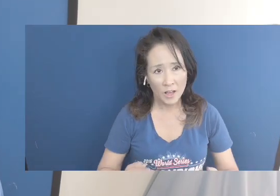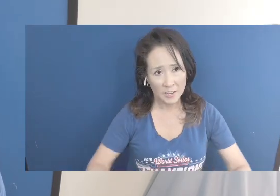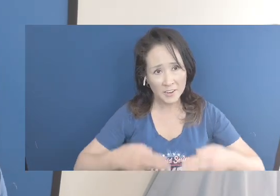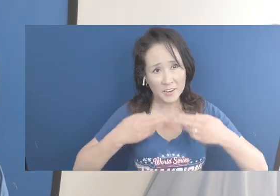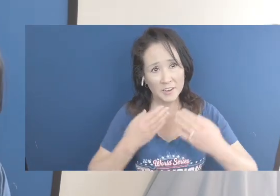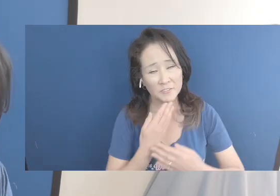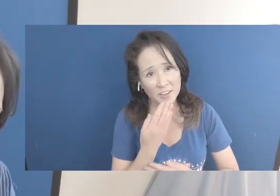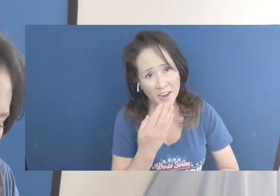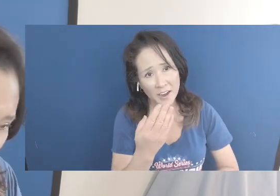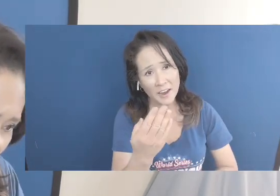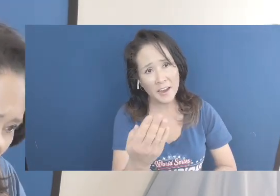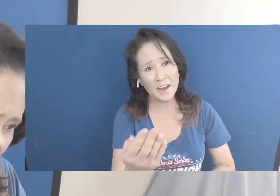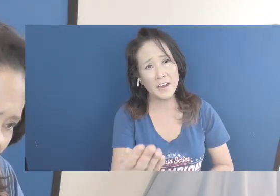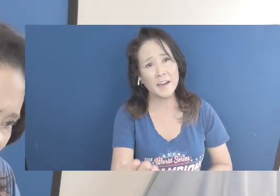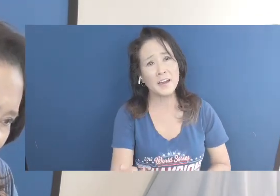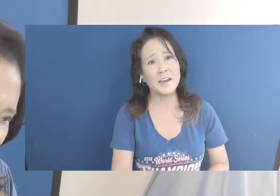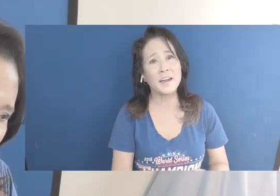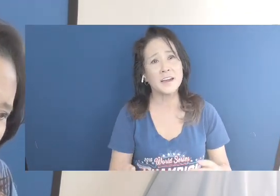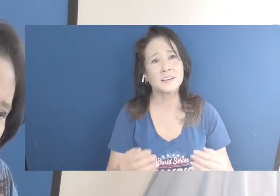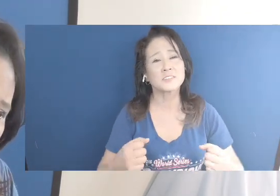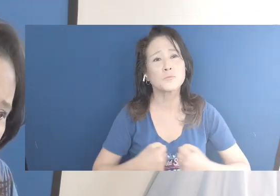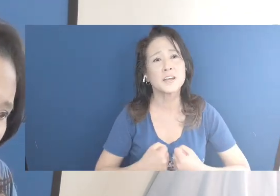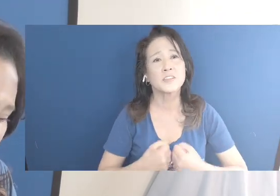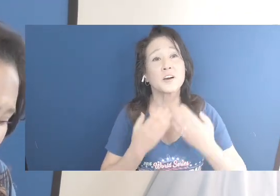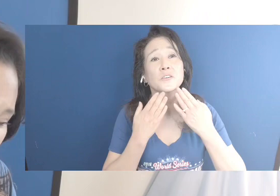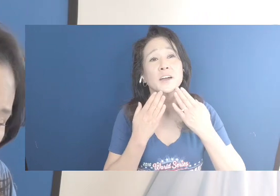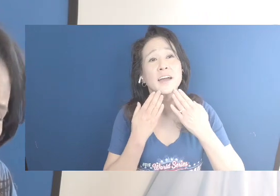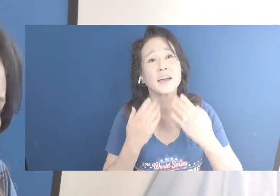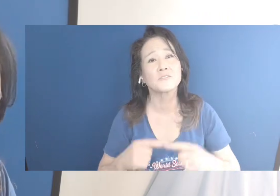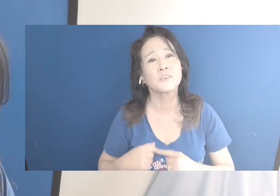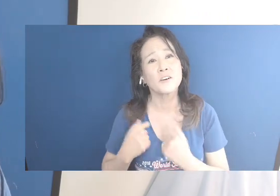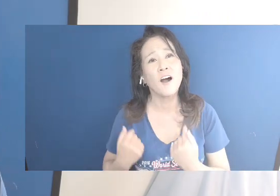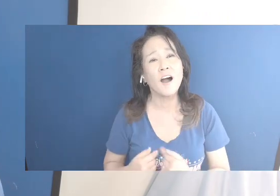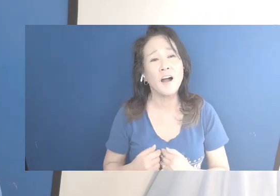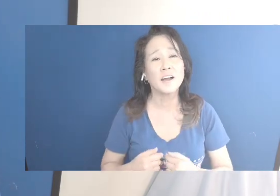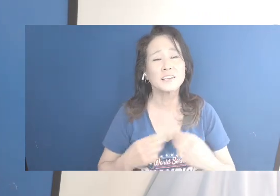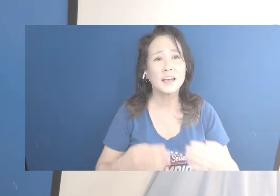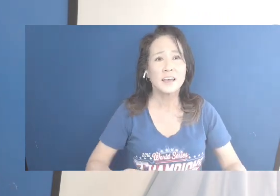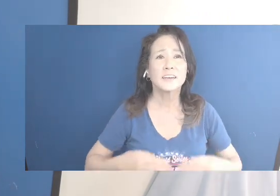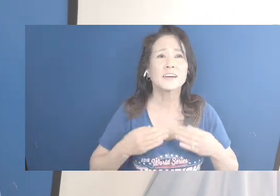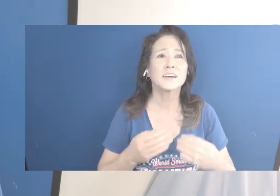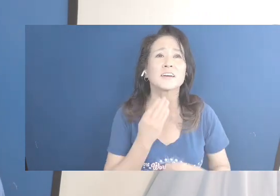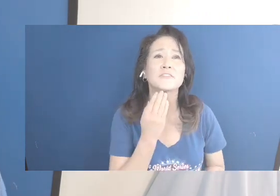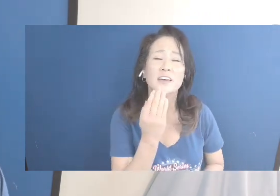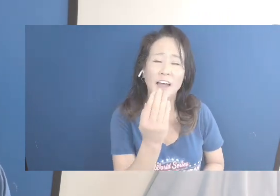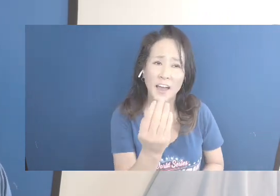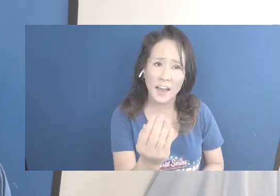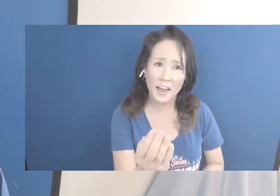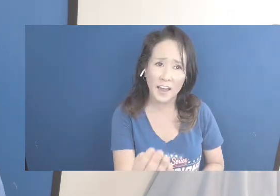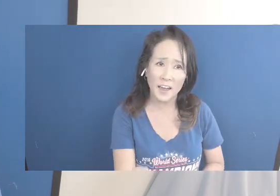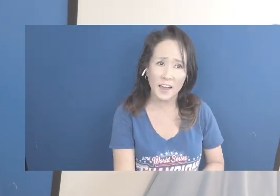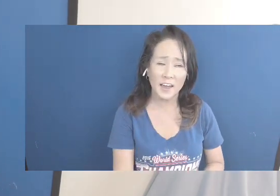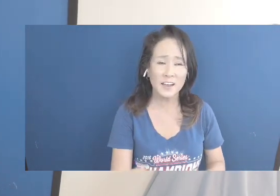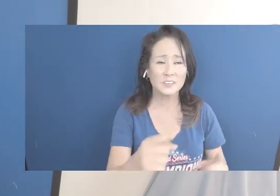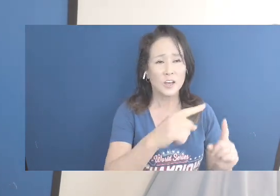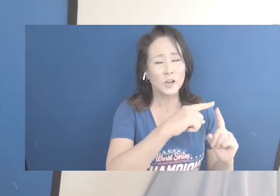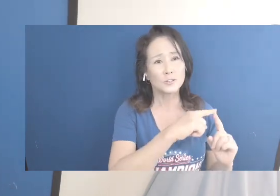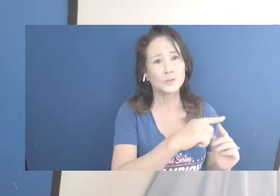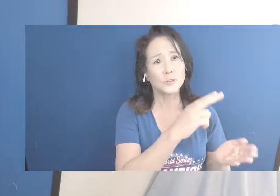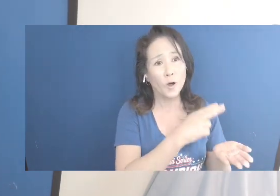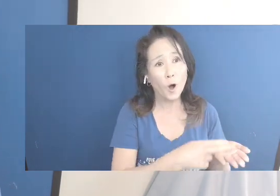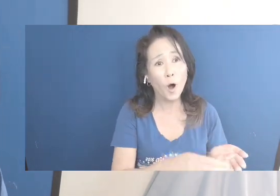Give thanks with a grateful heart. Give thanks